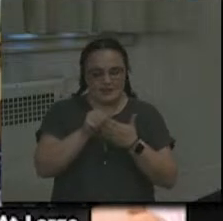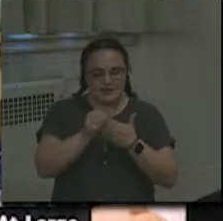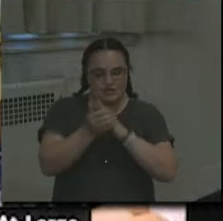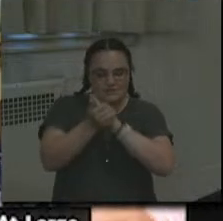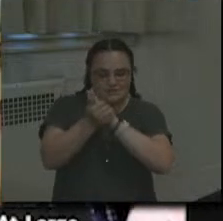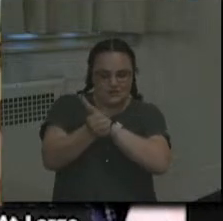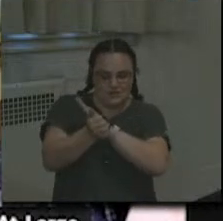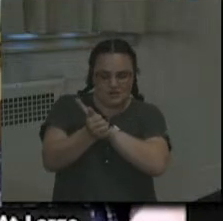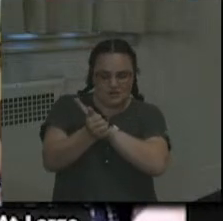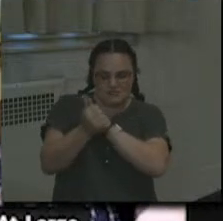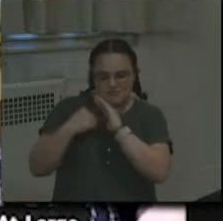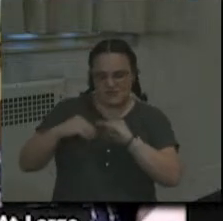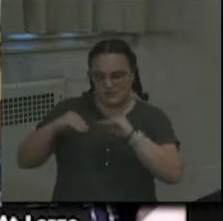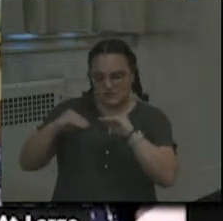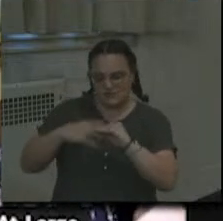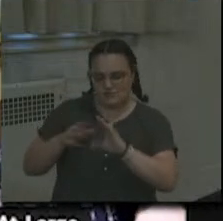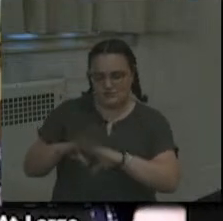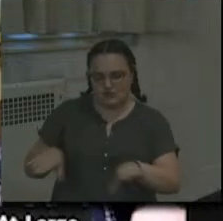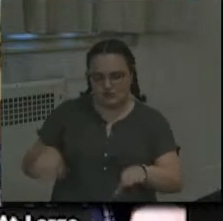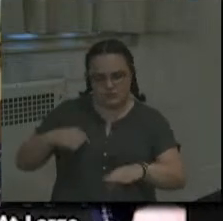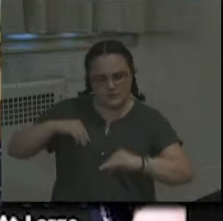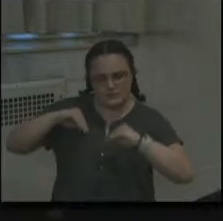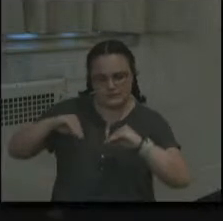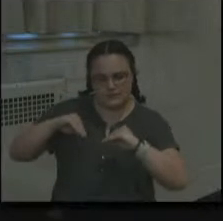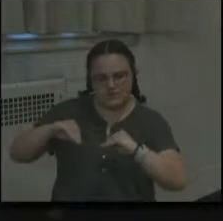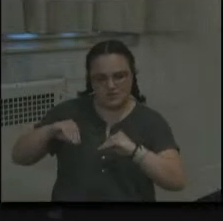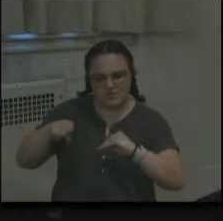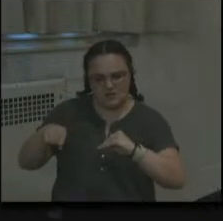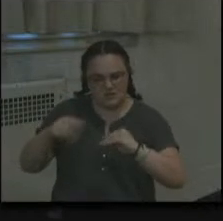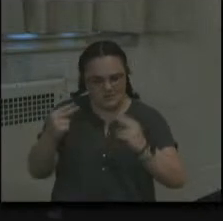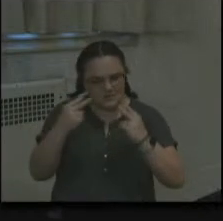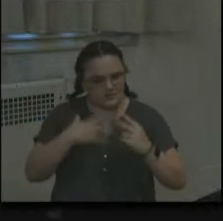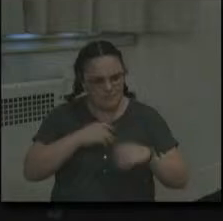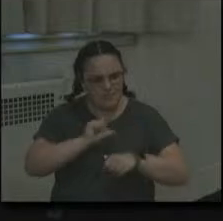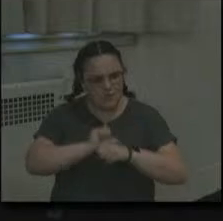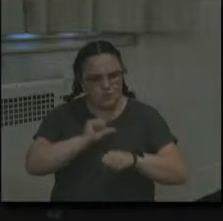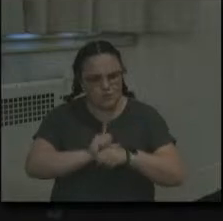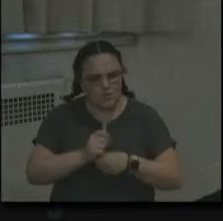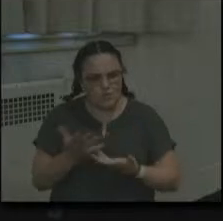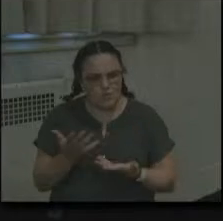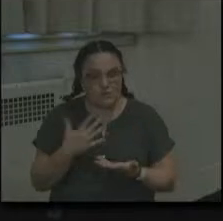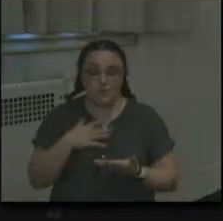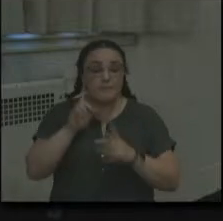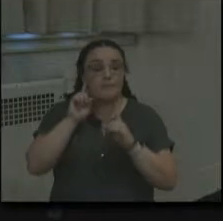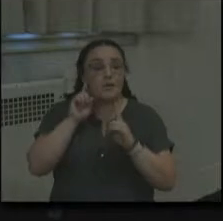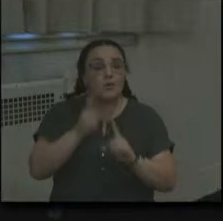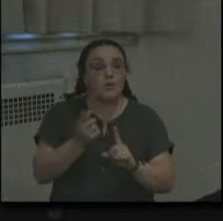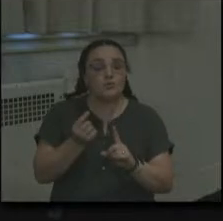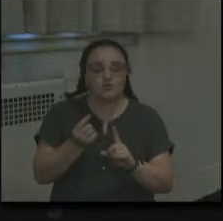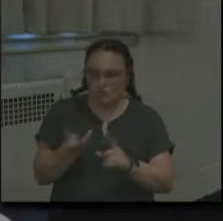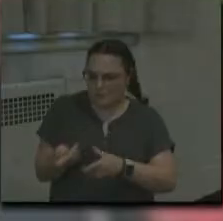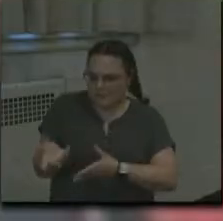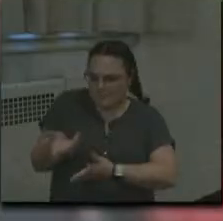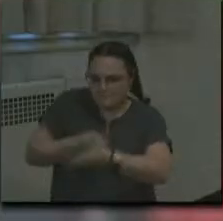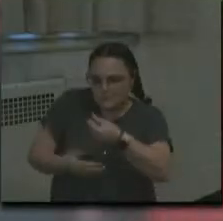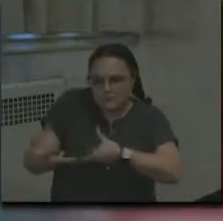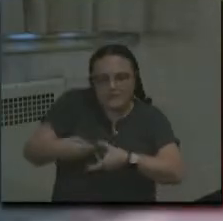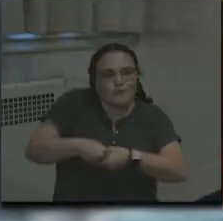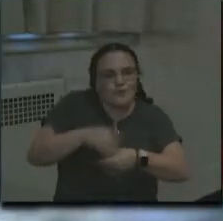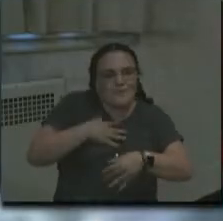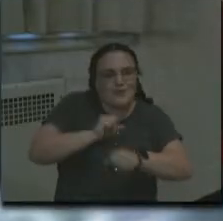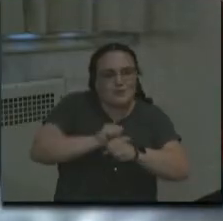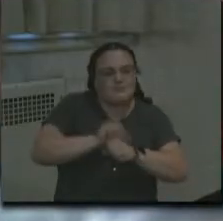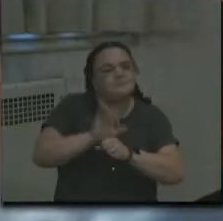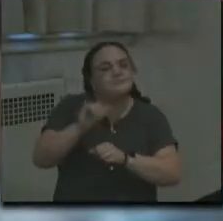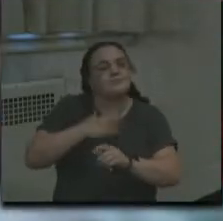my children, and they see through my work. And so just to get them involved, that's my legacy. First and foremost,